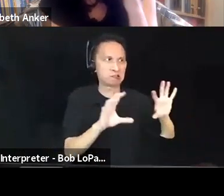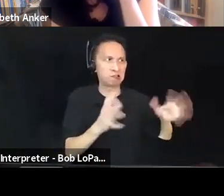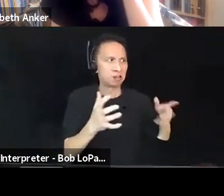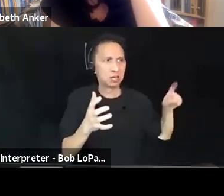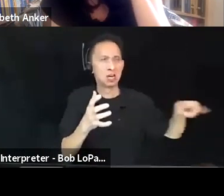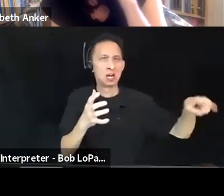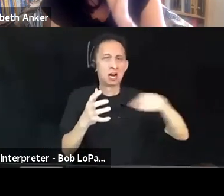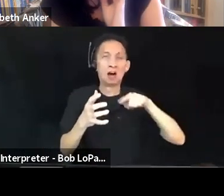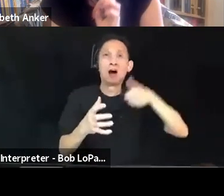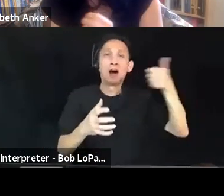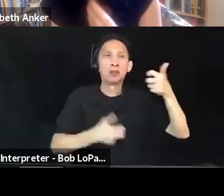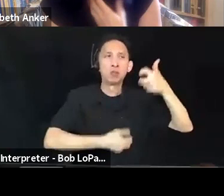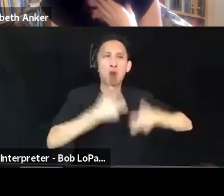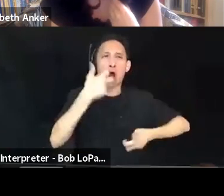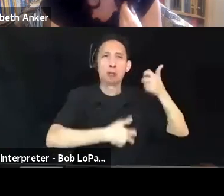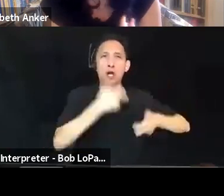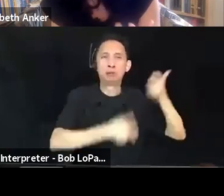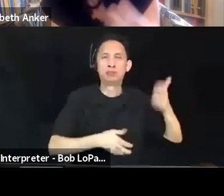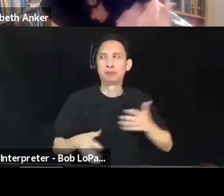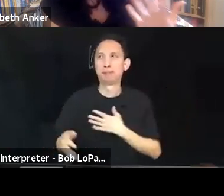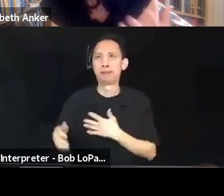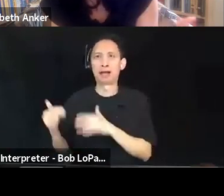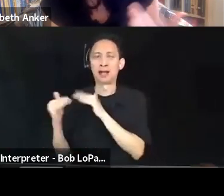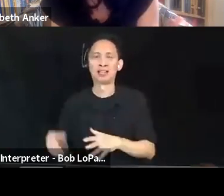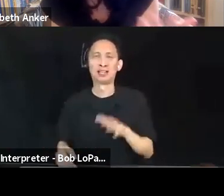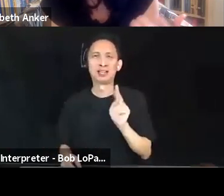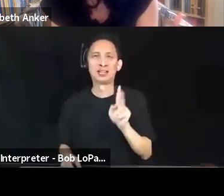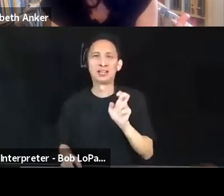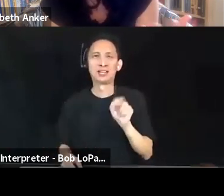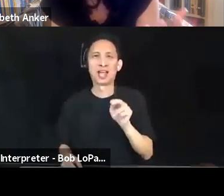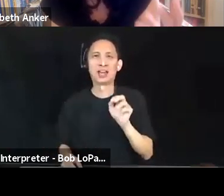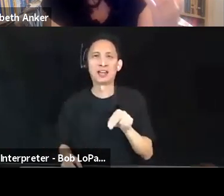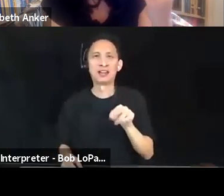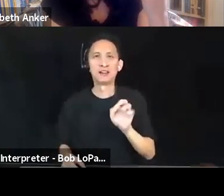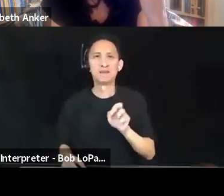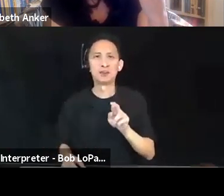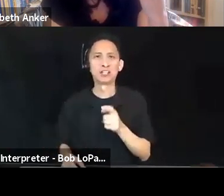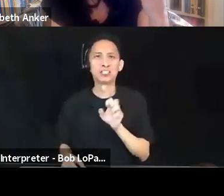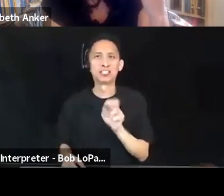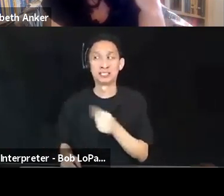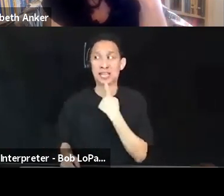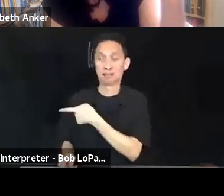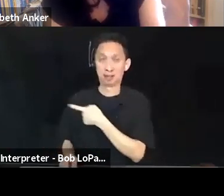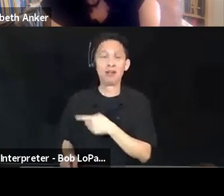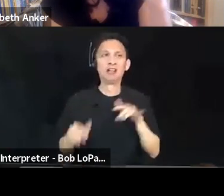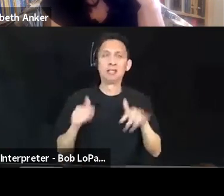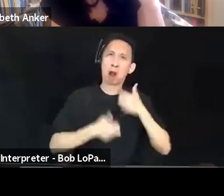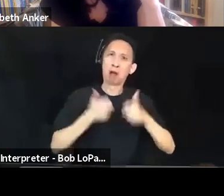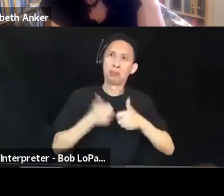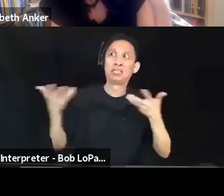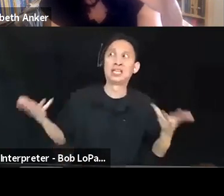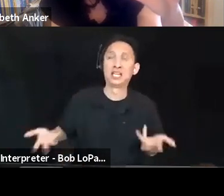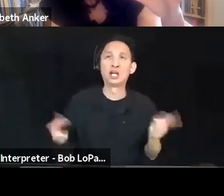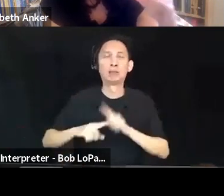that, as my colleague Kenan Ferguson said, were always part of the American space. He just says, you know, he shouts the things that are